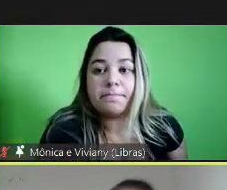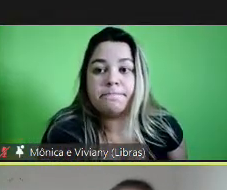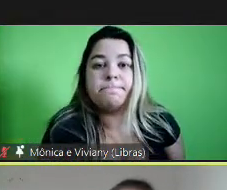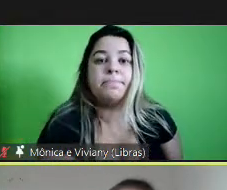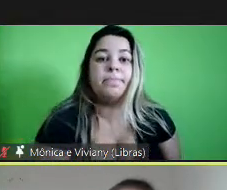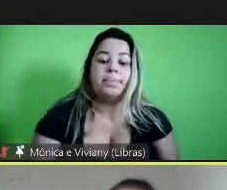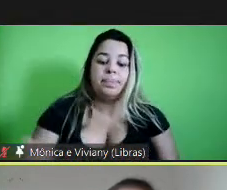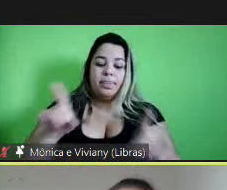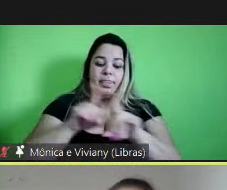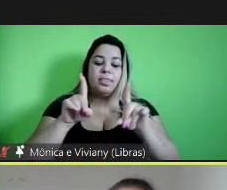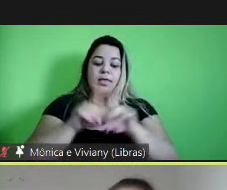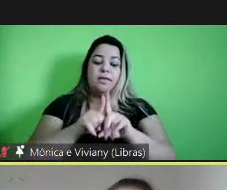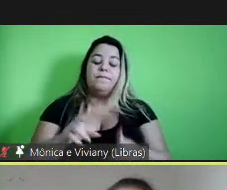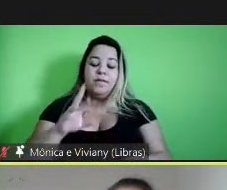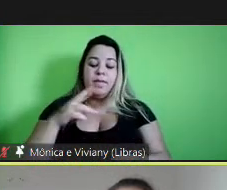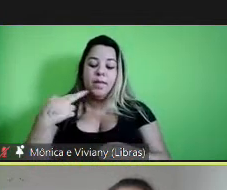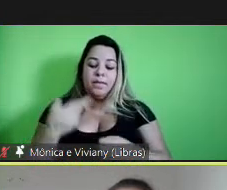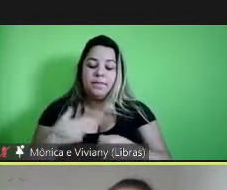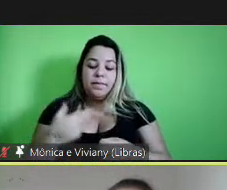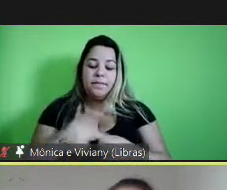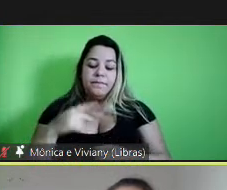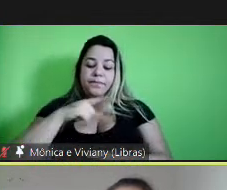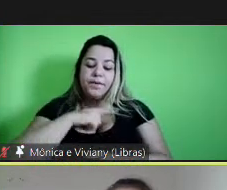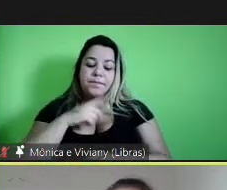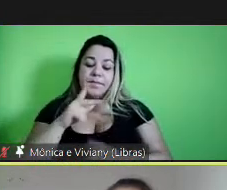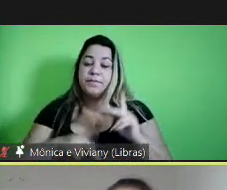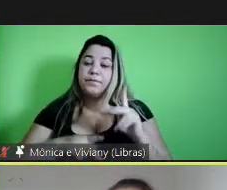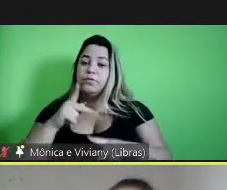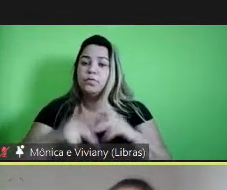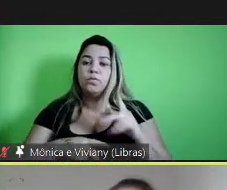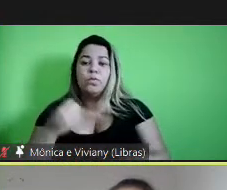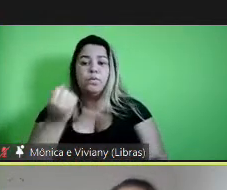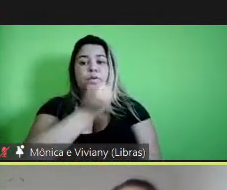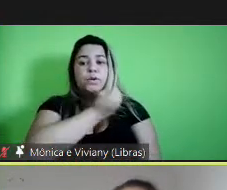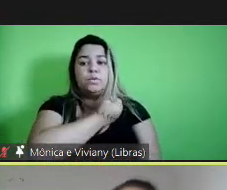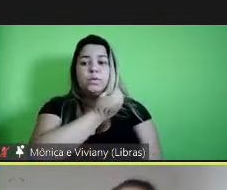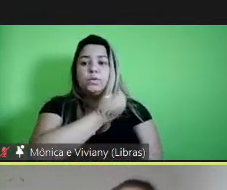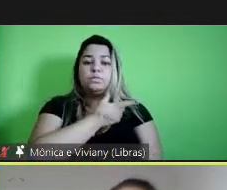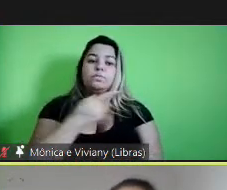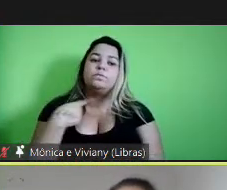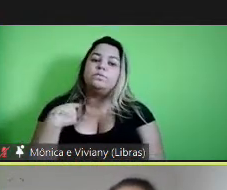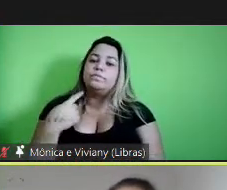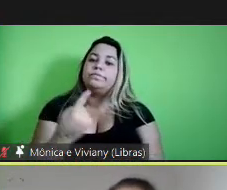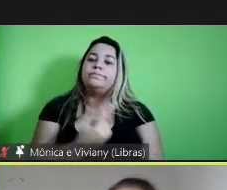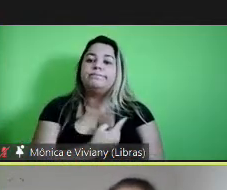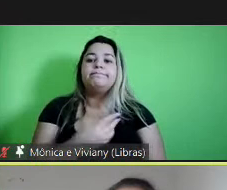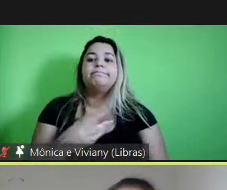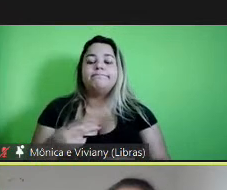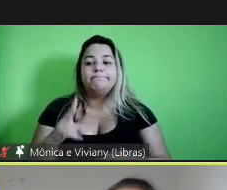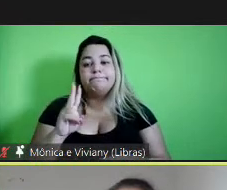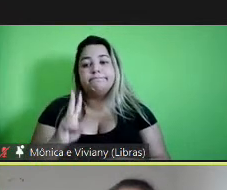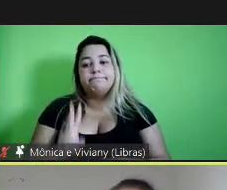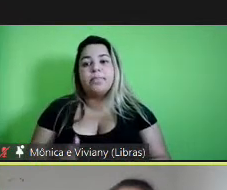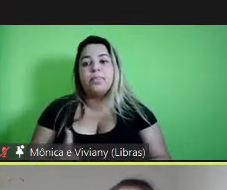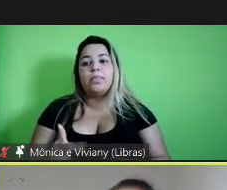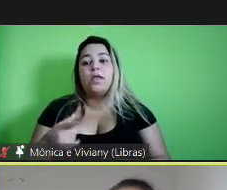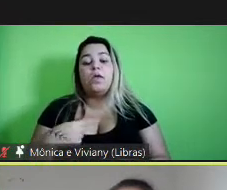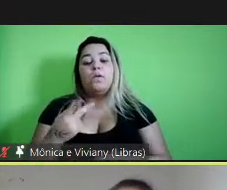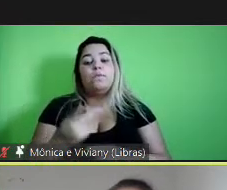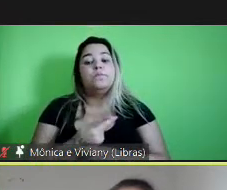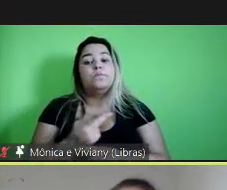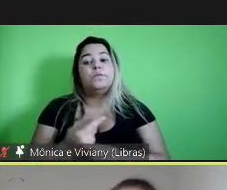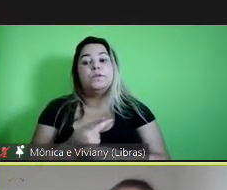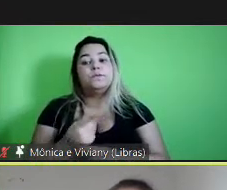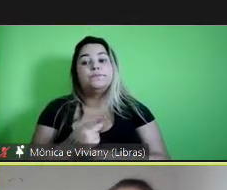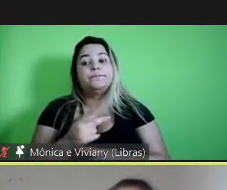entire population, possibly due to my region having a population that is not dependent on SUS. Maybe they did not look